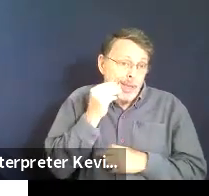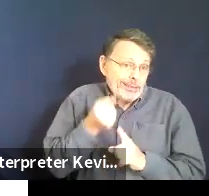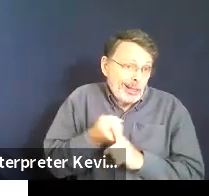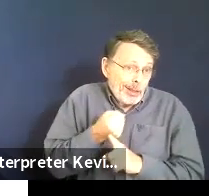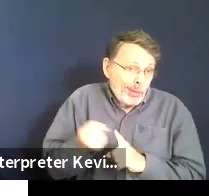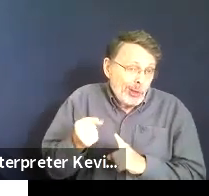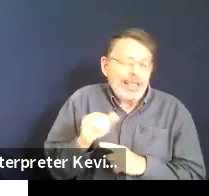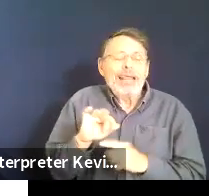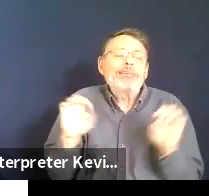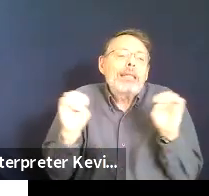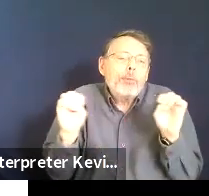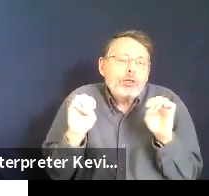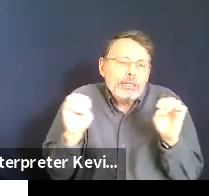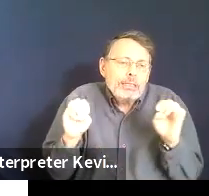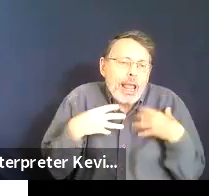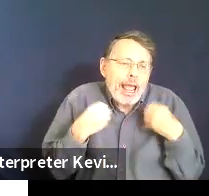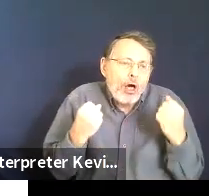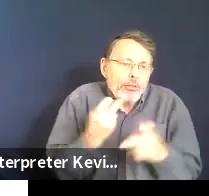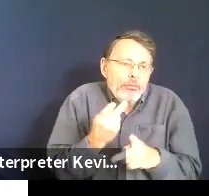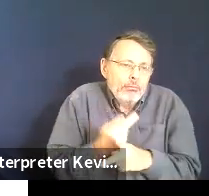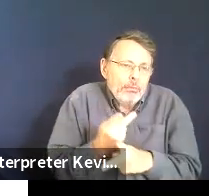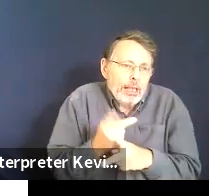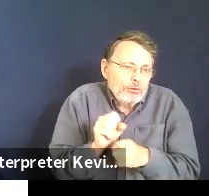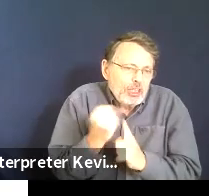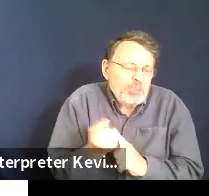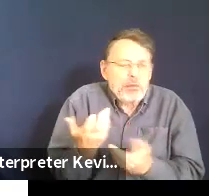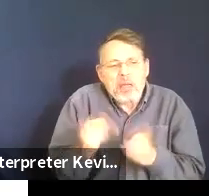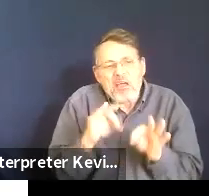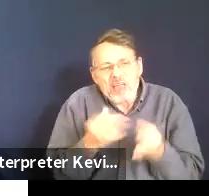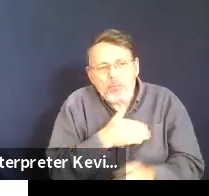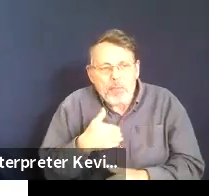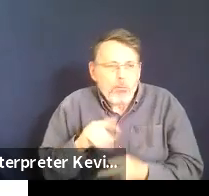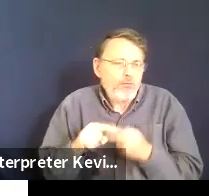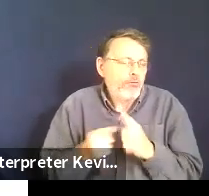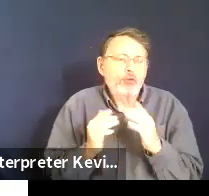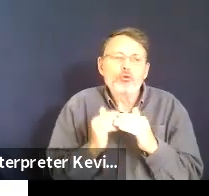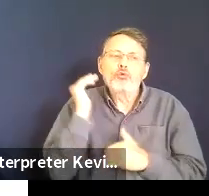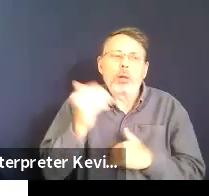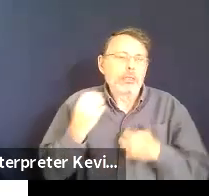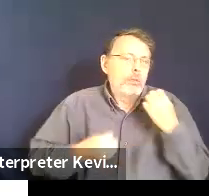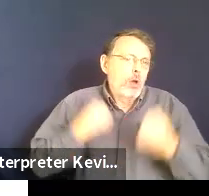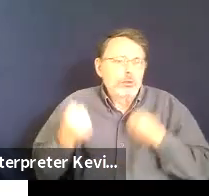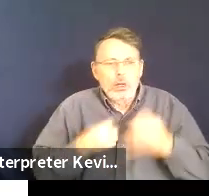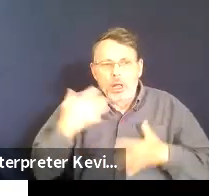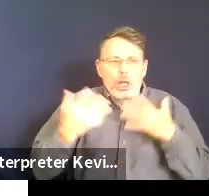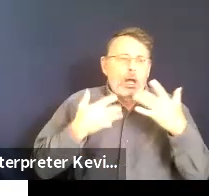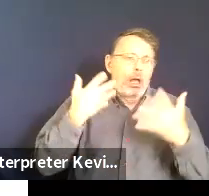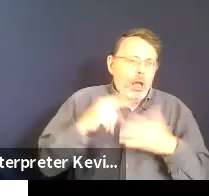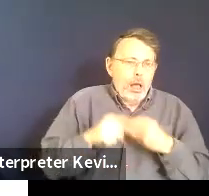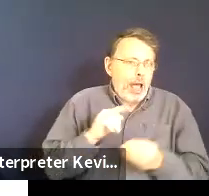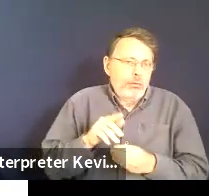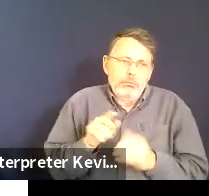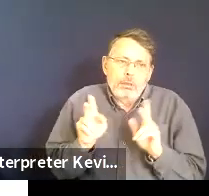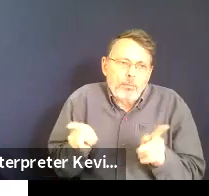in an emergency healthcare situation, whether maybe a family member or friend is too emotional over their loved